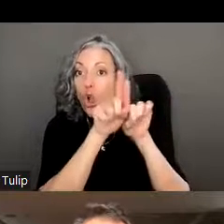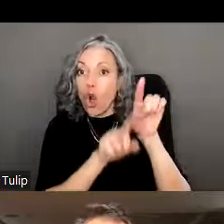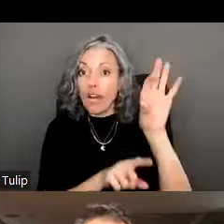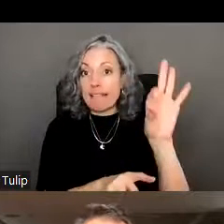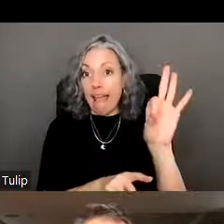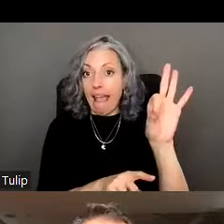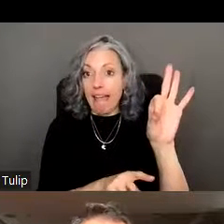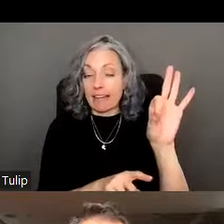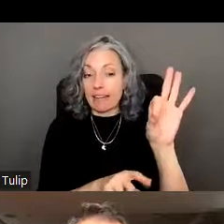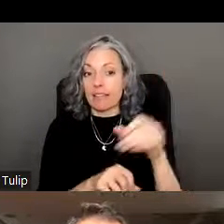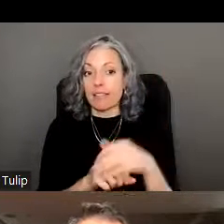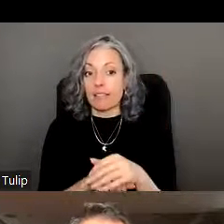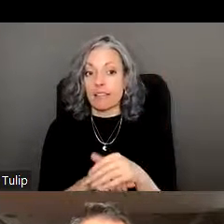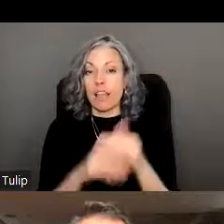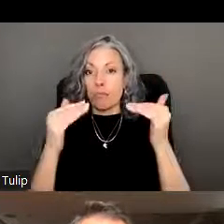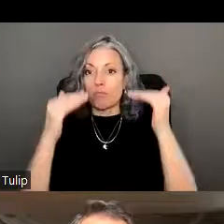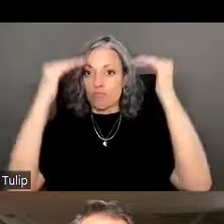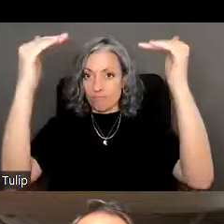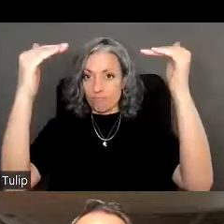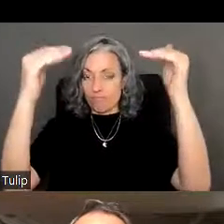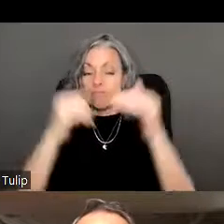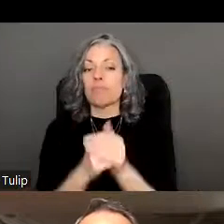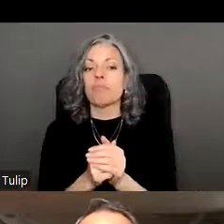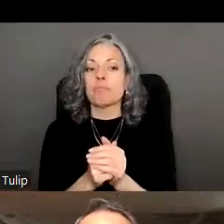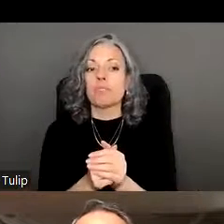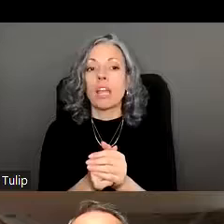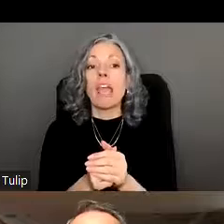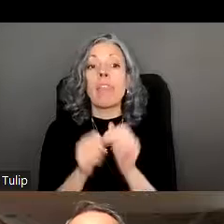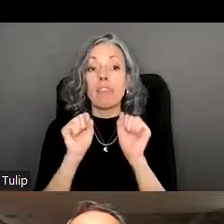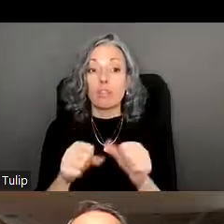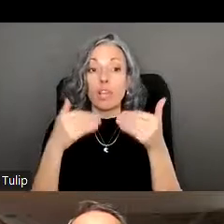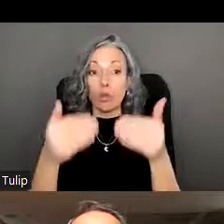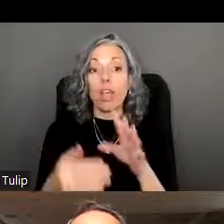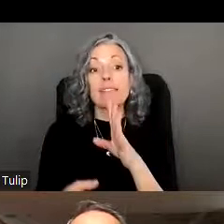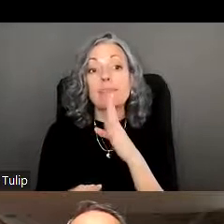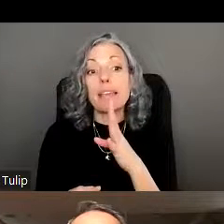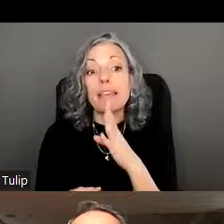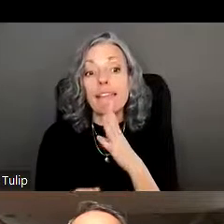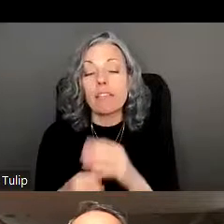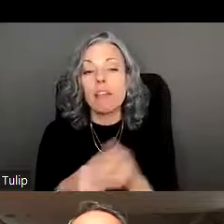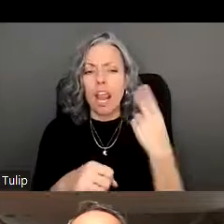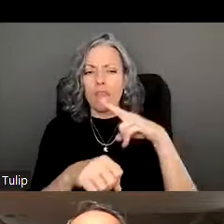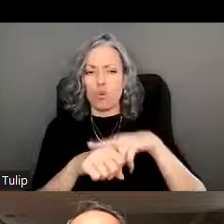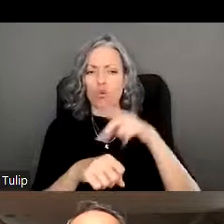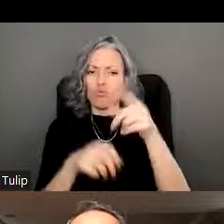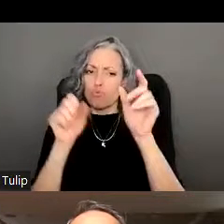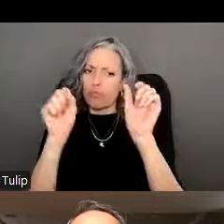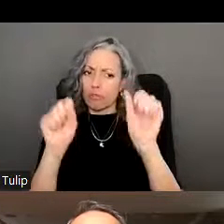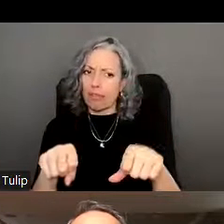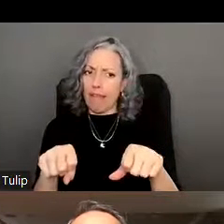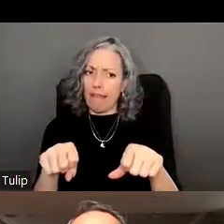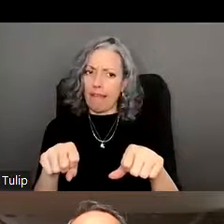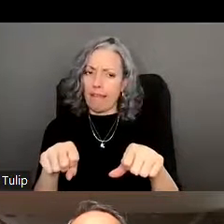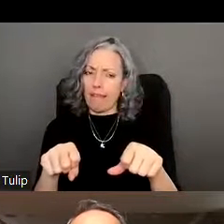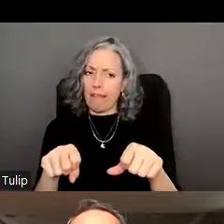dial pad, and that'll bring you to the top of the queue, and we can unmute your line. And of course, you can put your